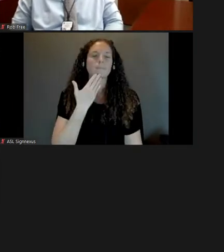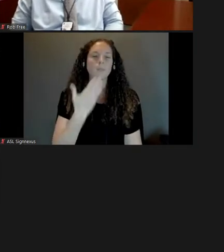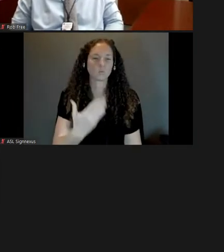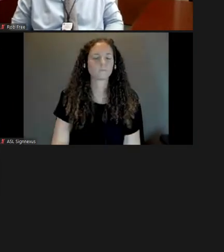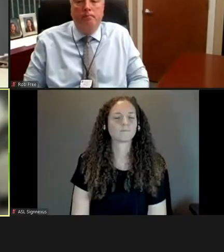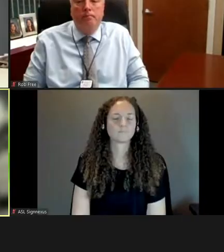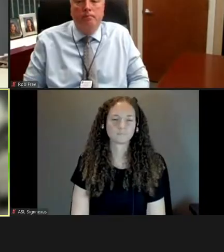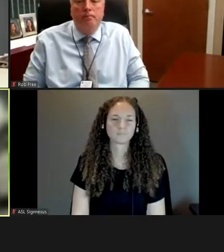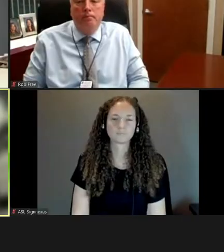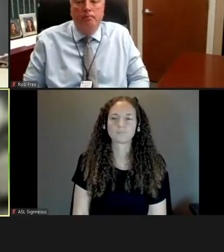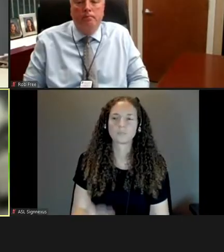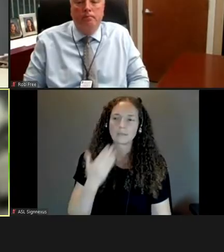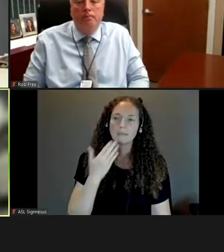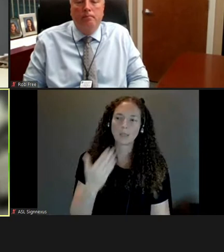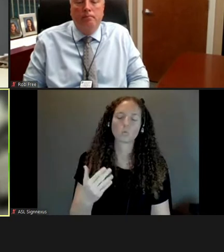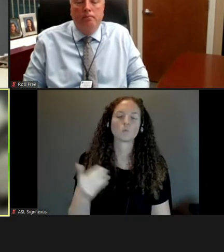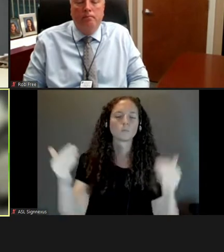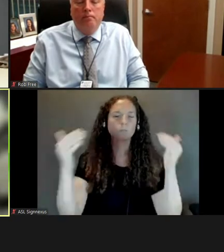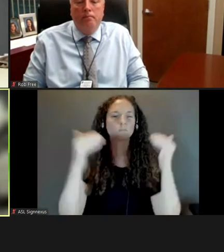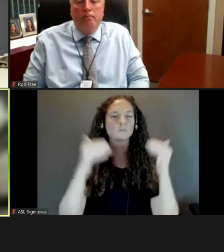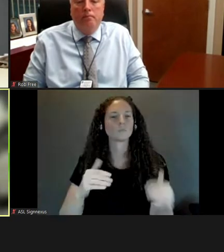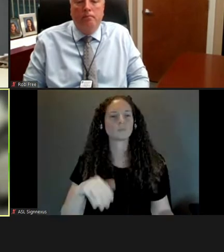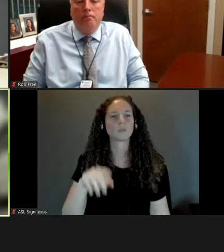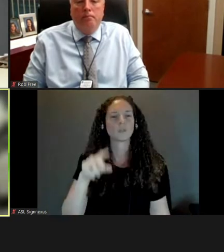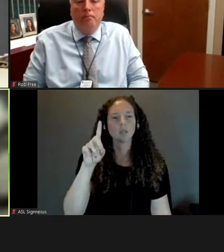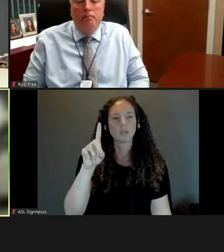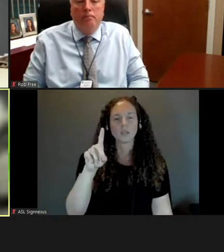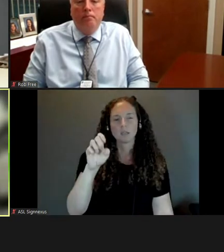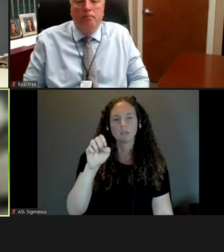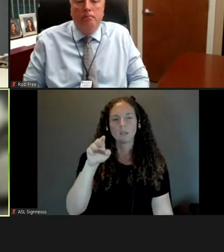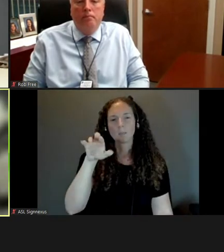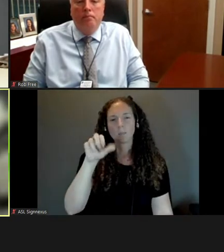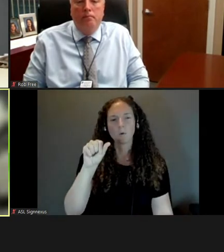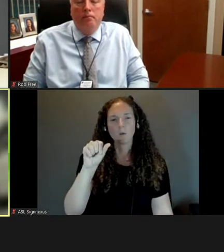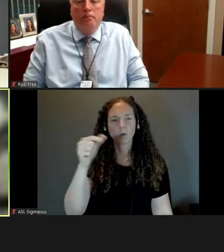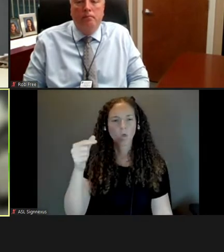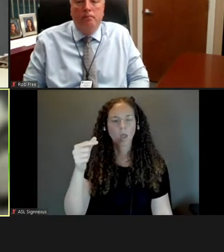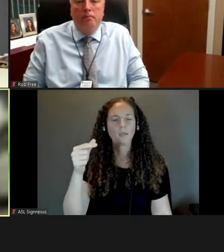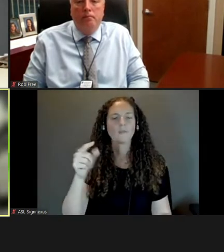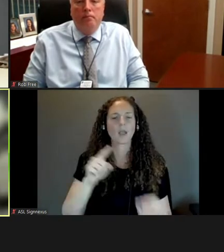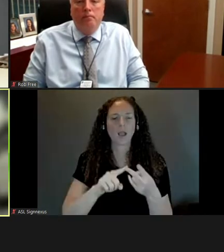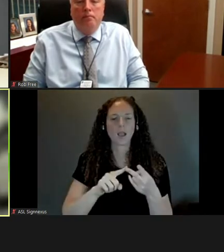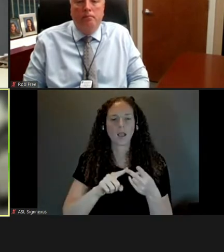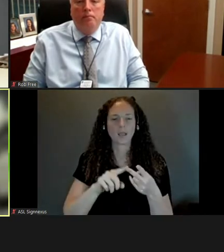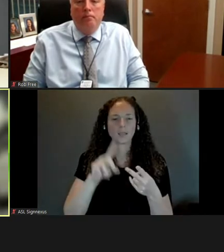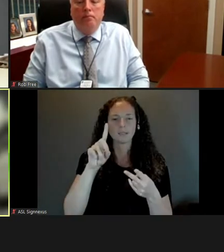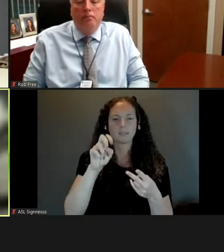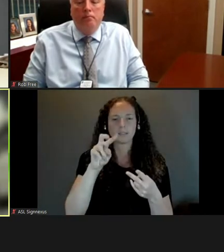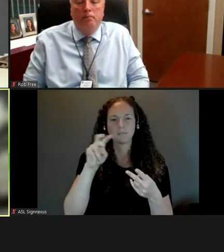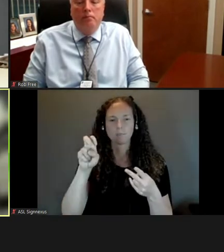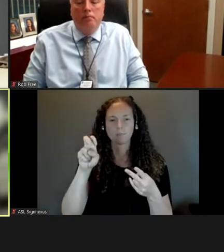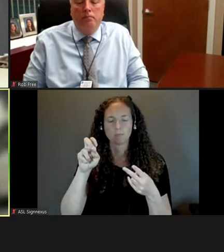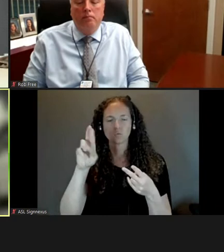Thank you, Alex. So next we're gonna have Deborah Greif, followed by D. Ring.